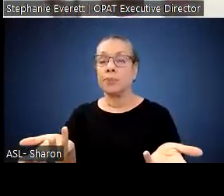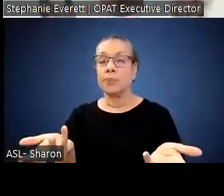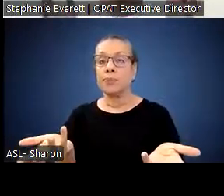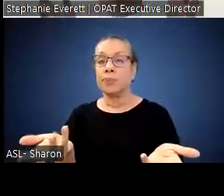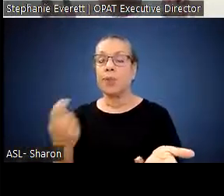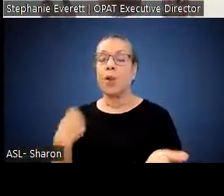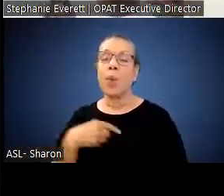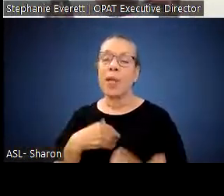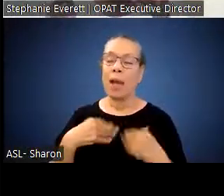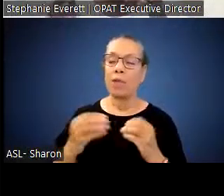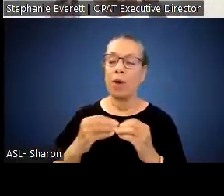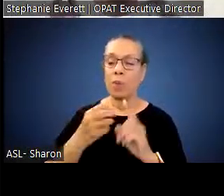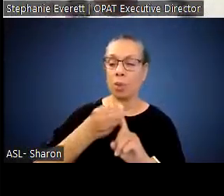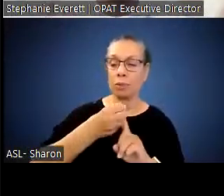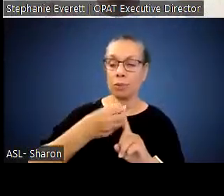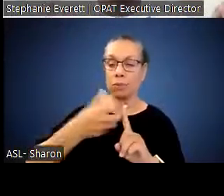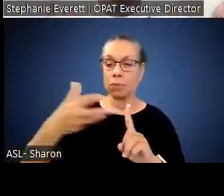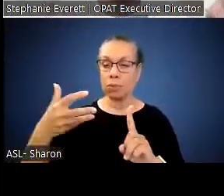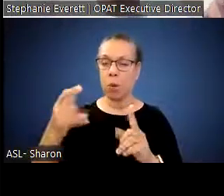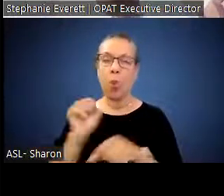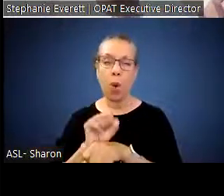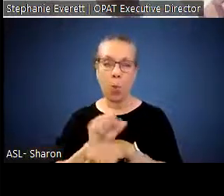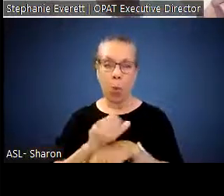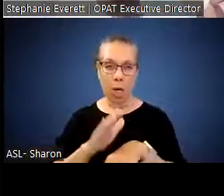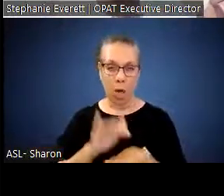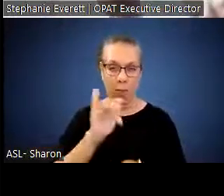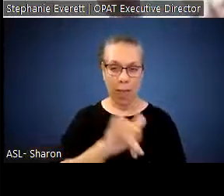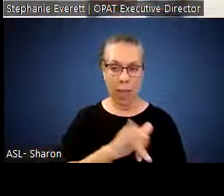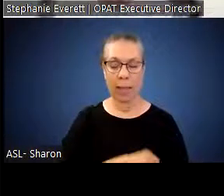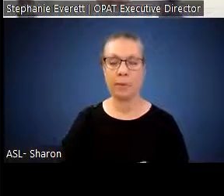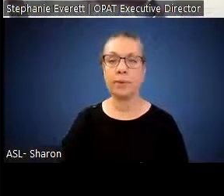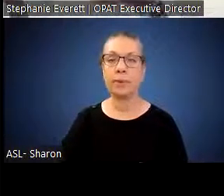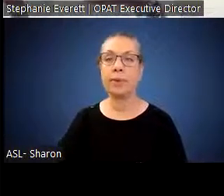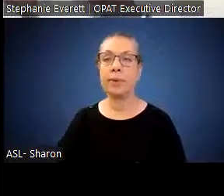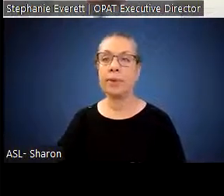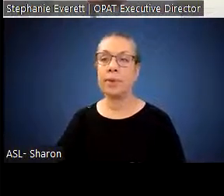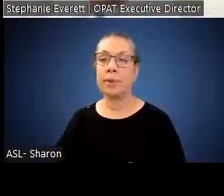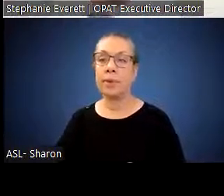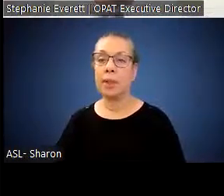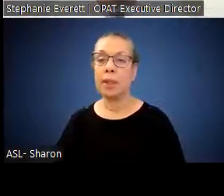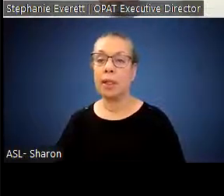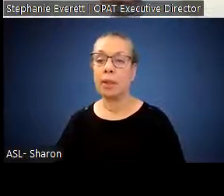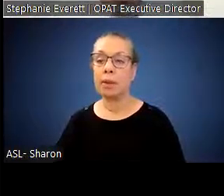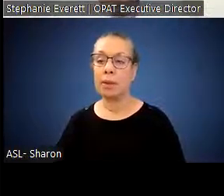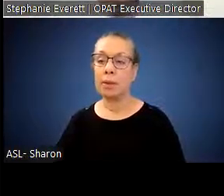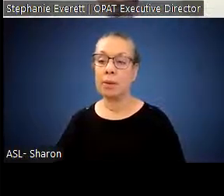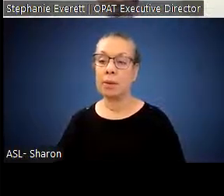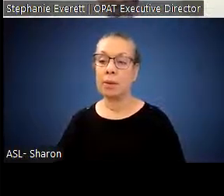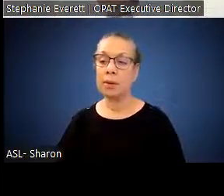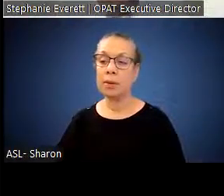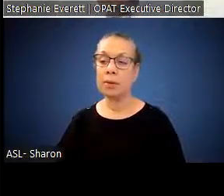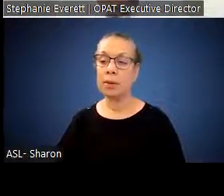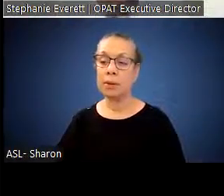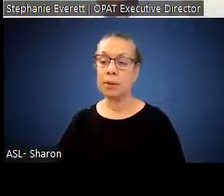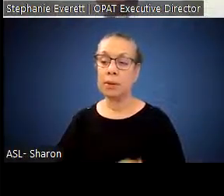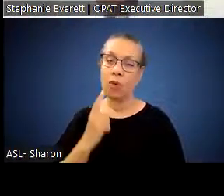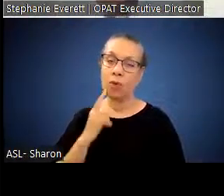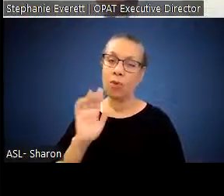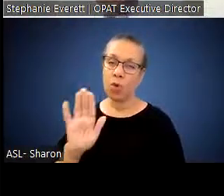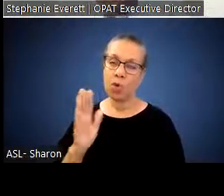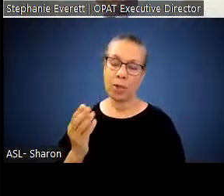more extensive one that we're working on. We had another one. So when you do just for your